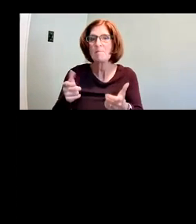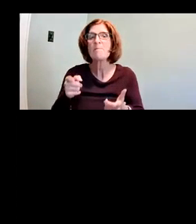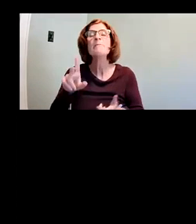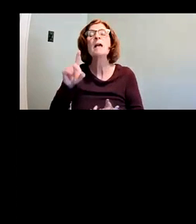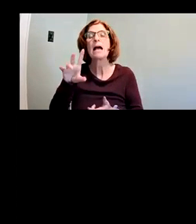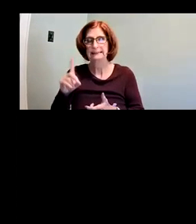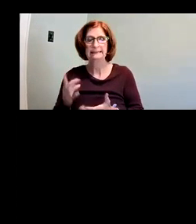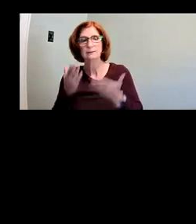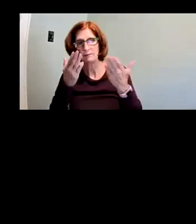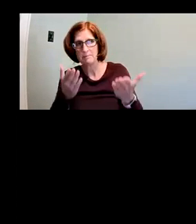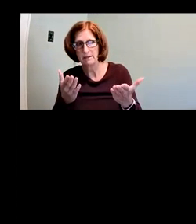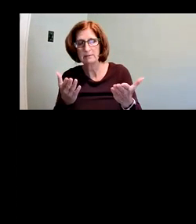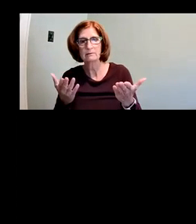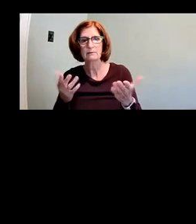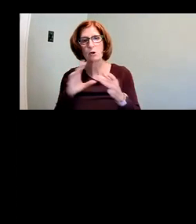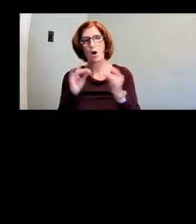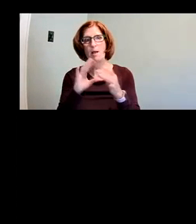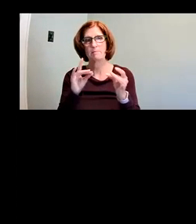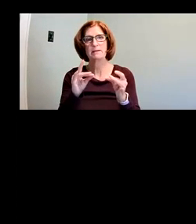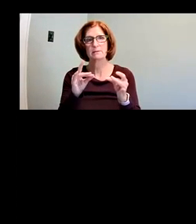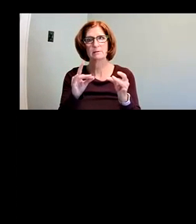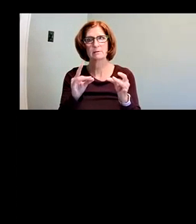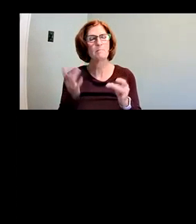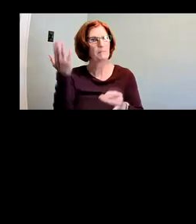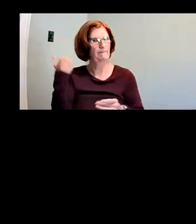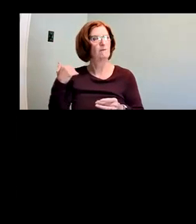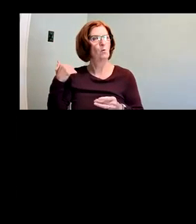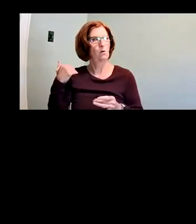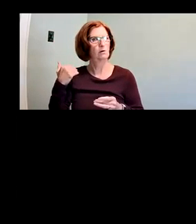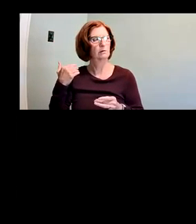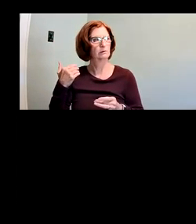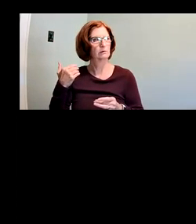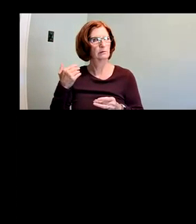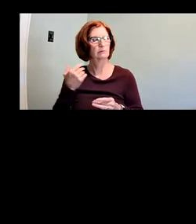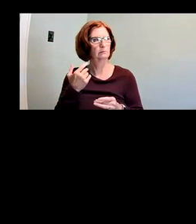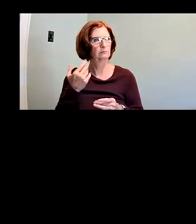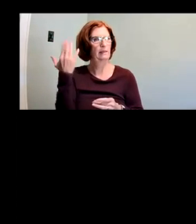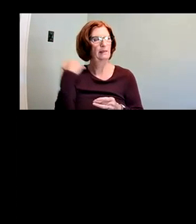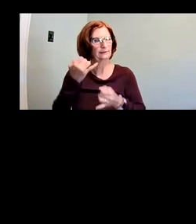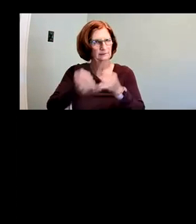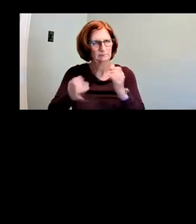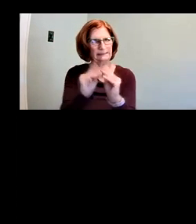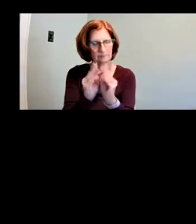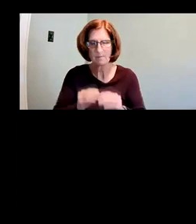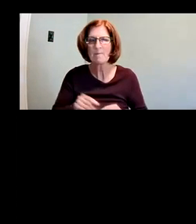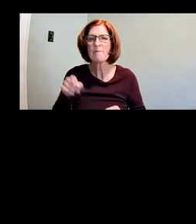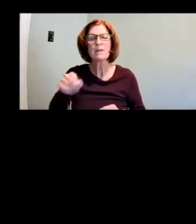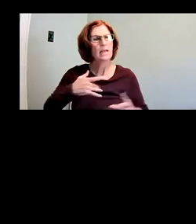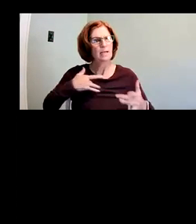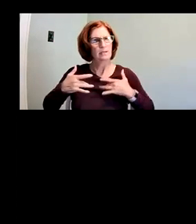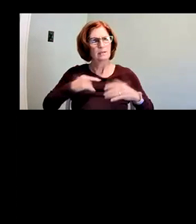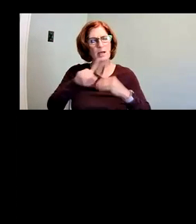submit something during the last meeting. I'm concerned about the LRTA